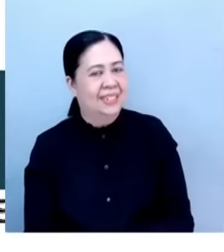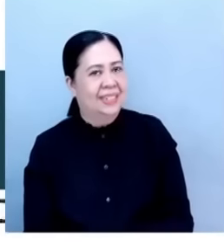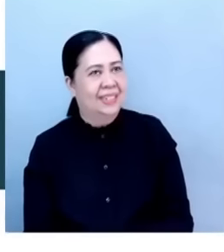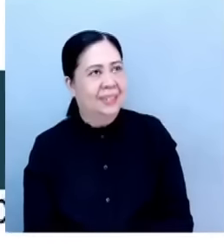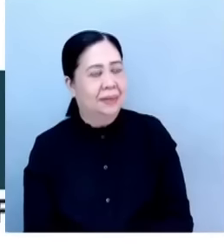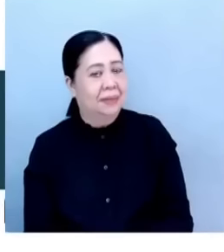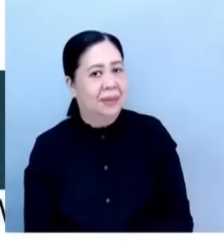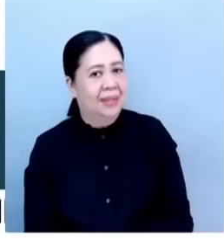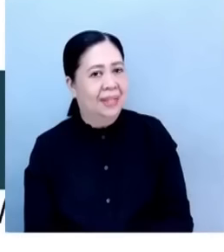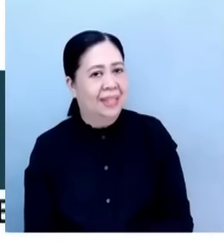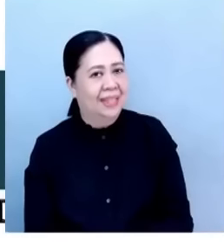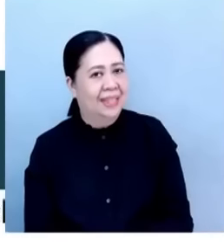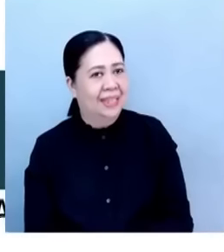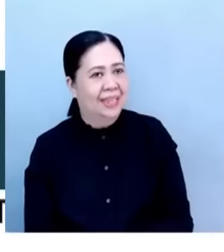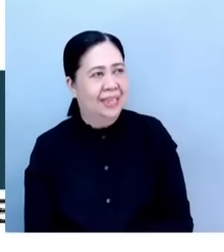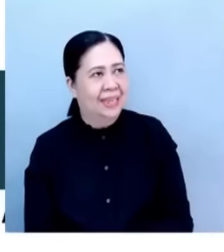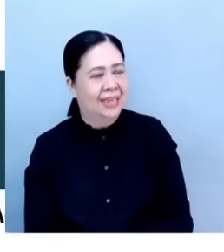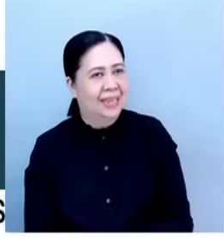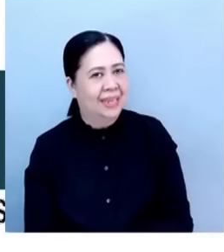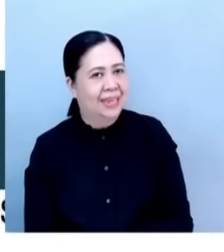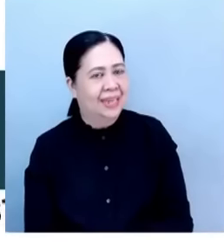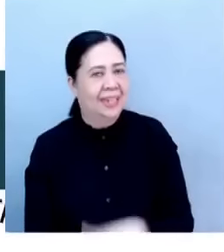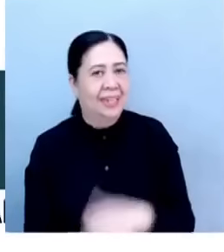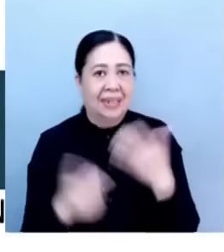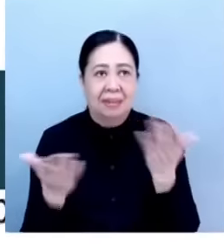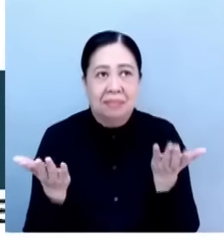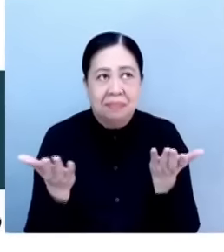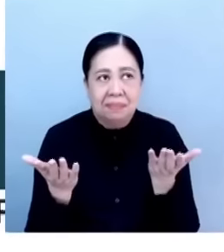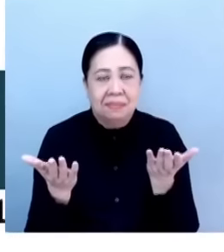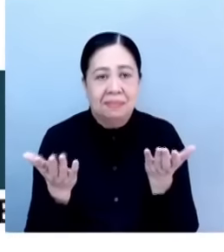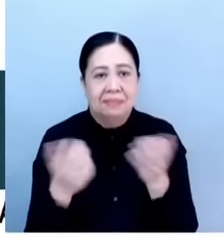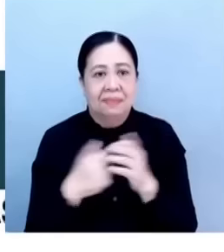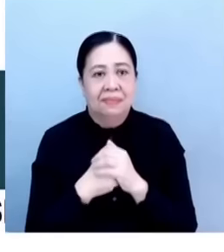Well, well actually,